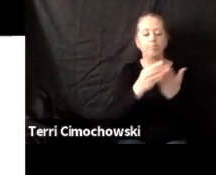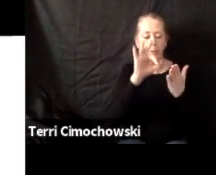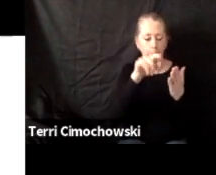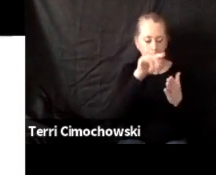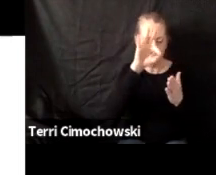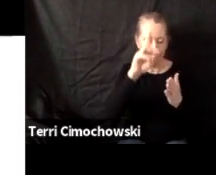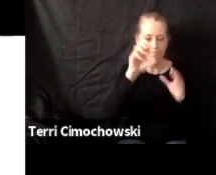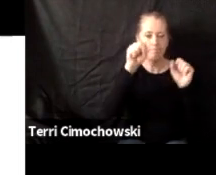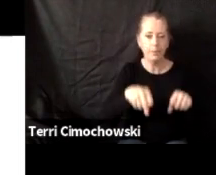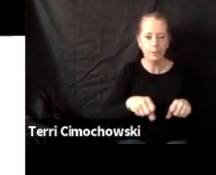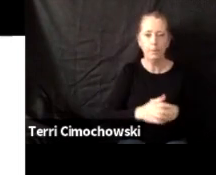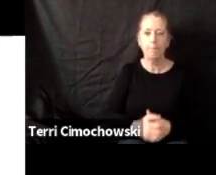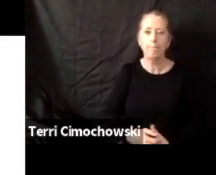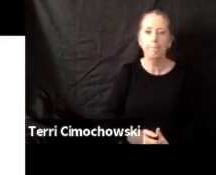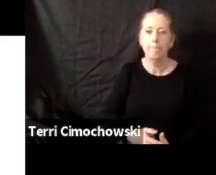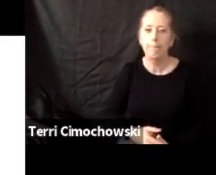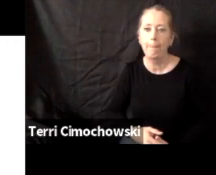196 Online.